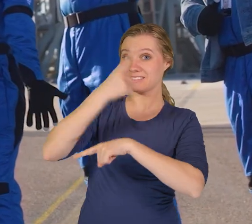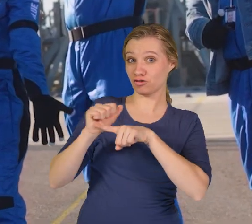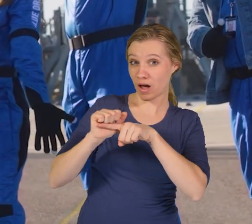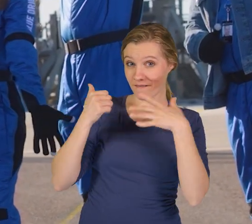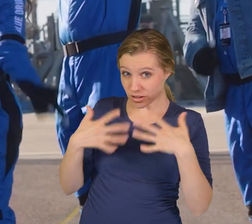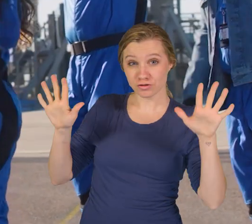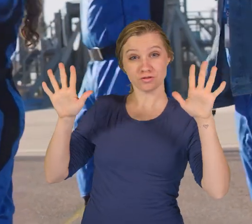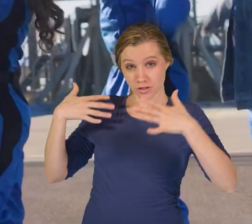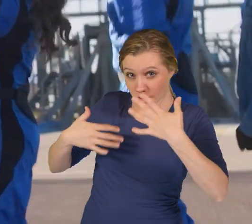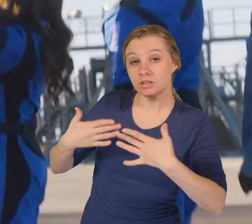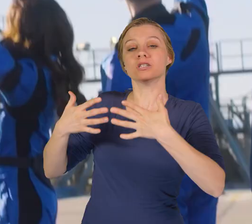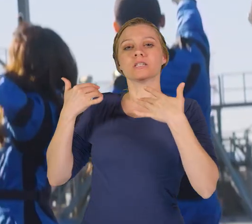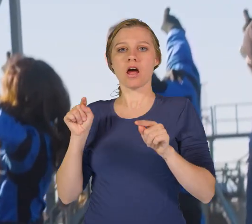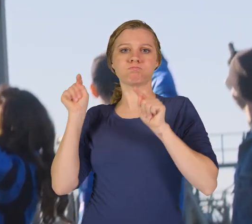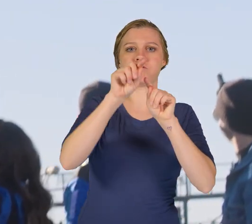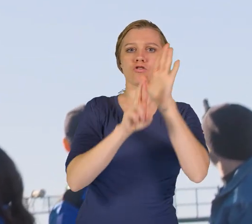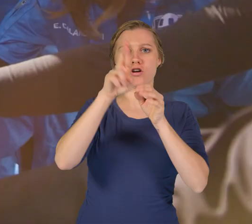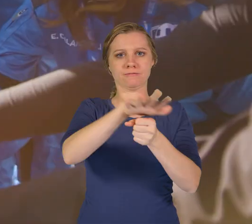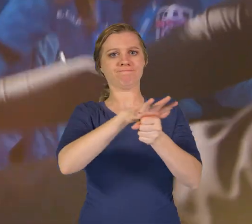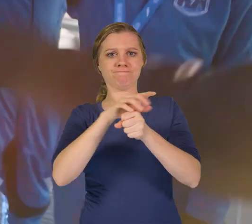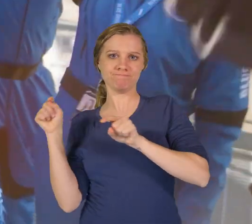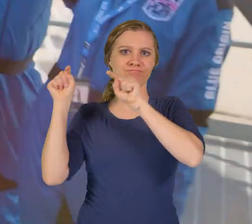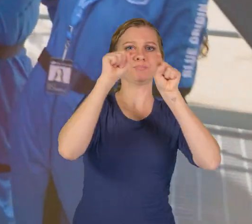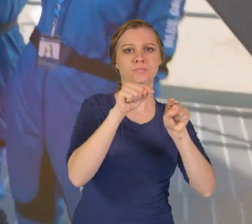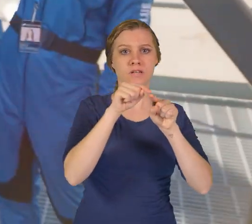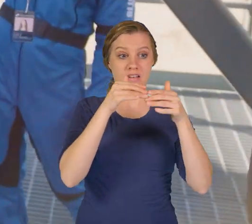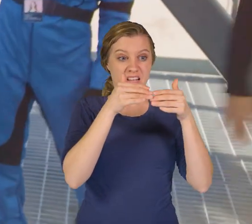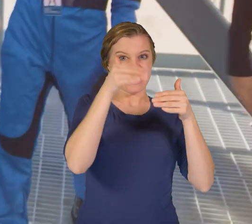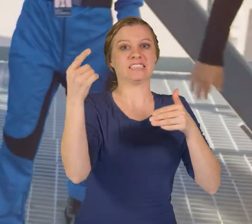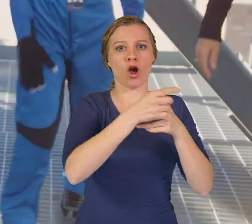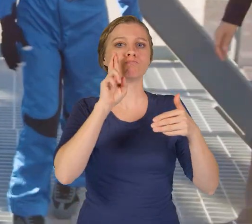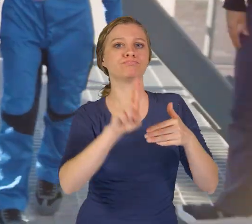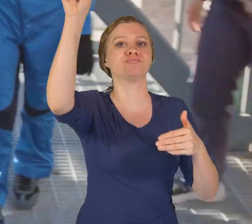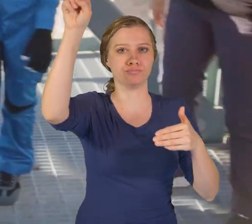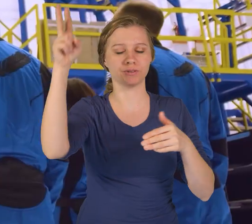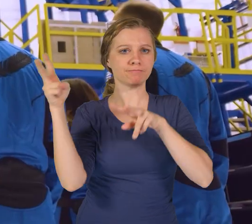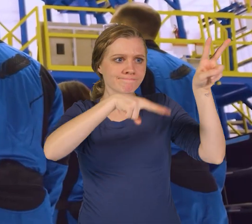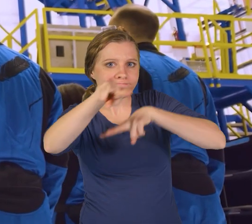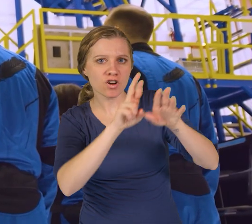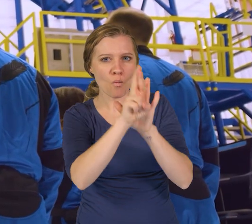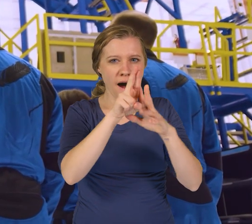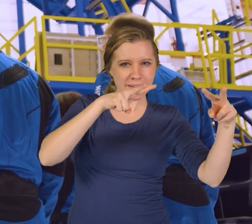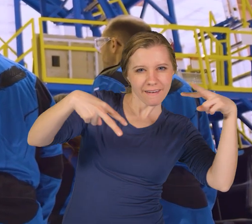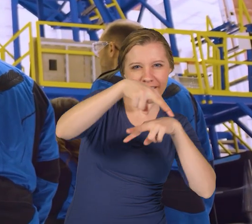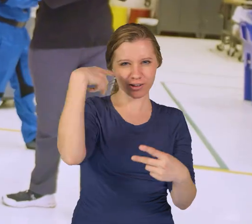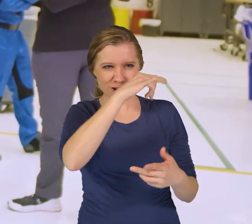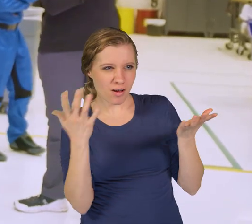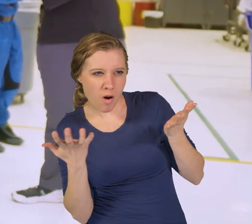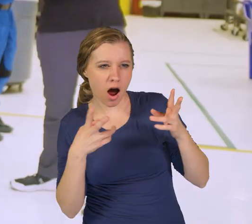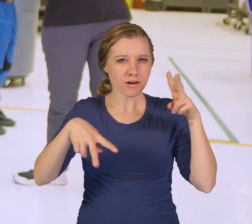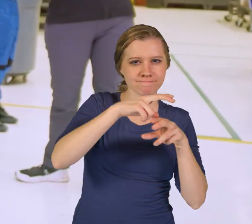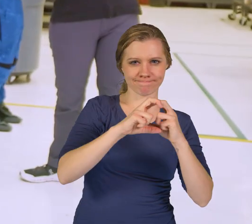On our last day of training, we headed to the launch pad to see where we'd be taking off from the following day, and then headed over to see